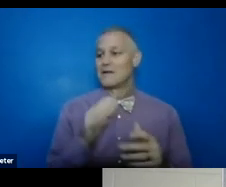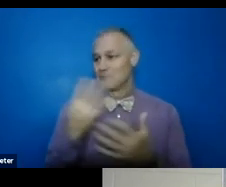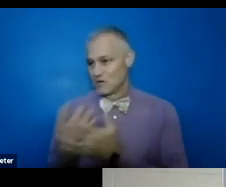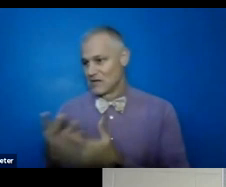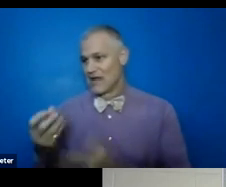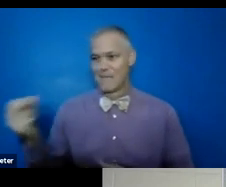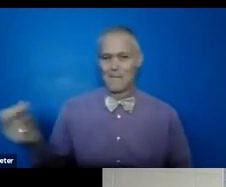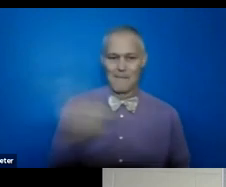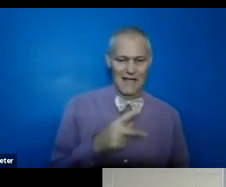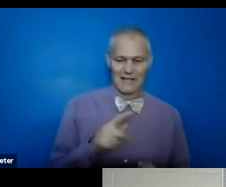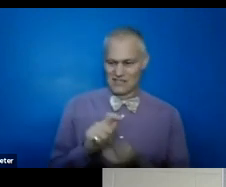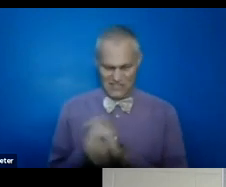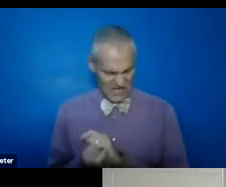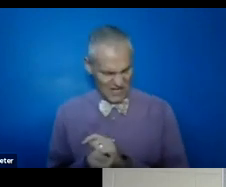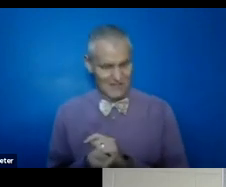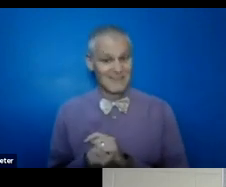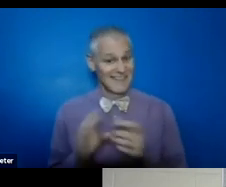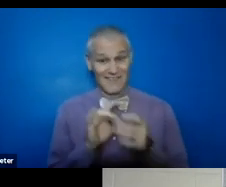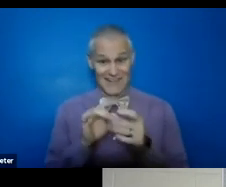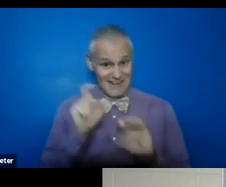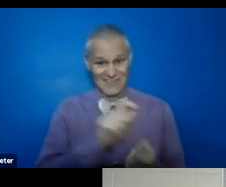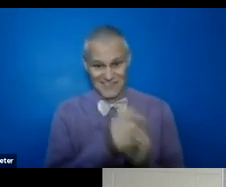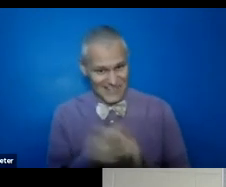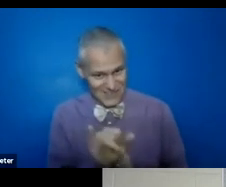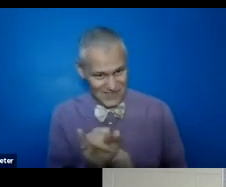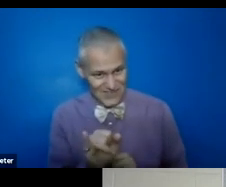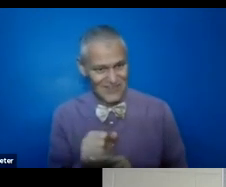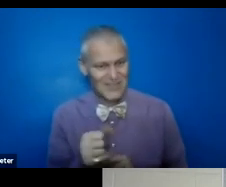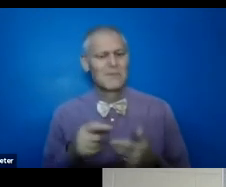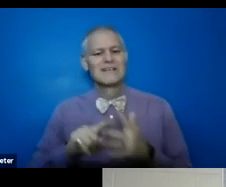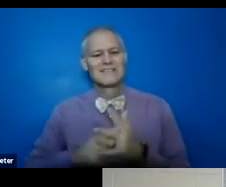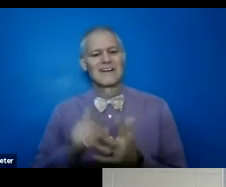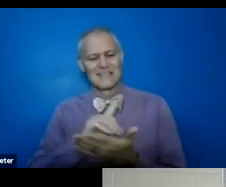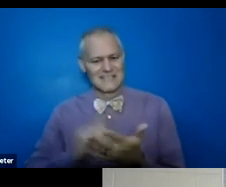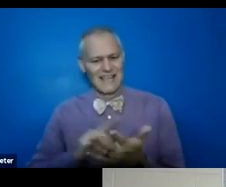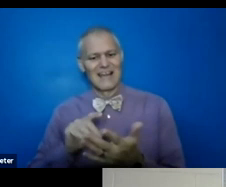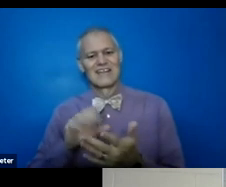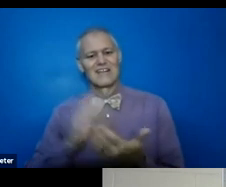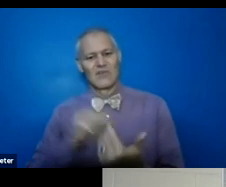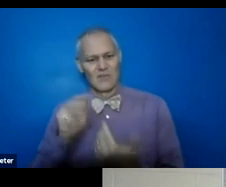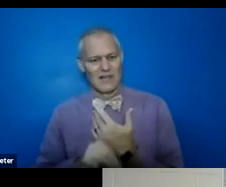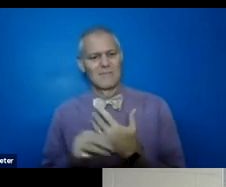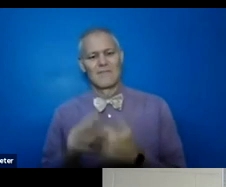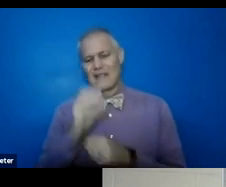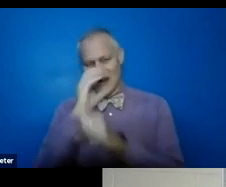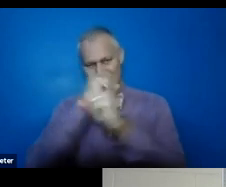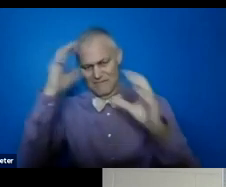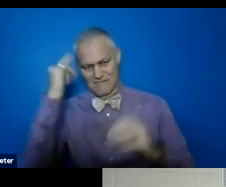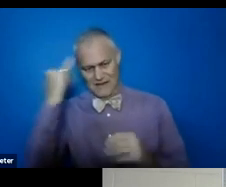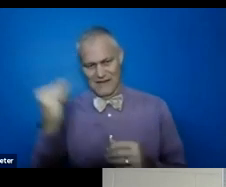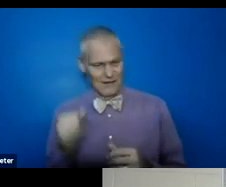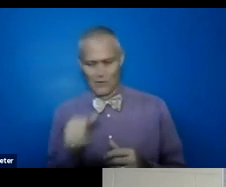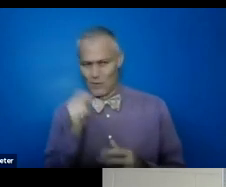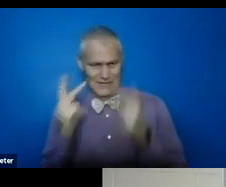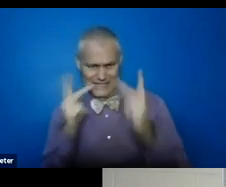someone's changing, relationships have to change. And so we actually started designing curriculum around these concepts because we weren't seeing it anywhere.